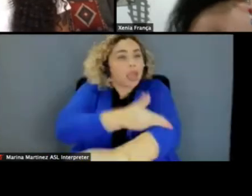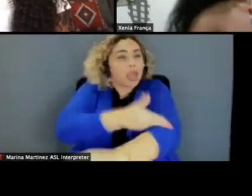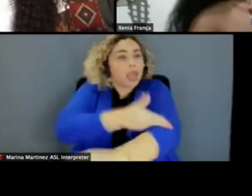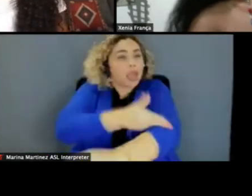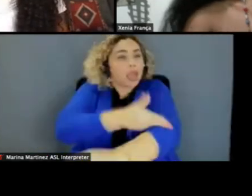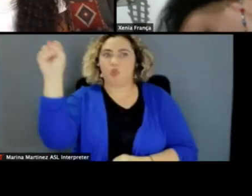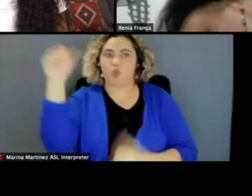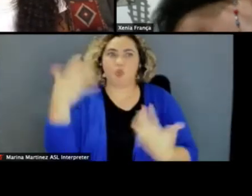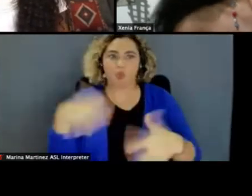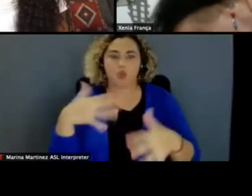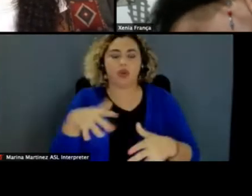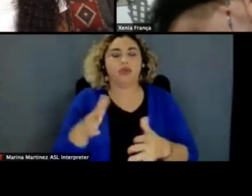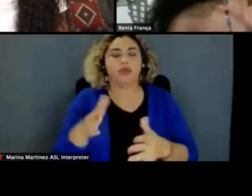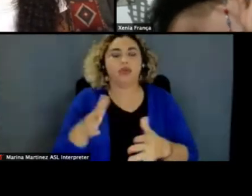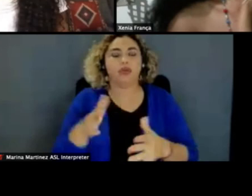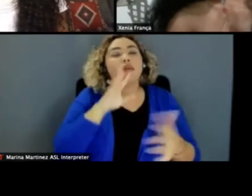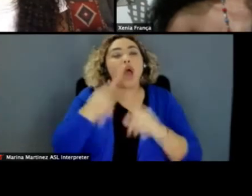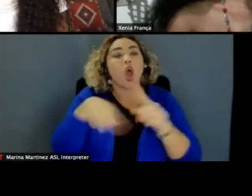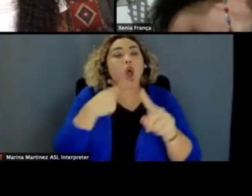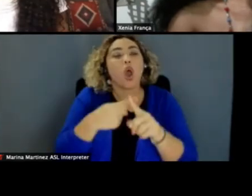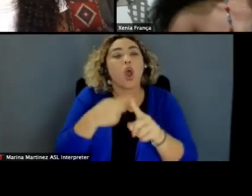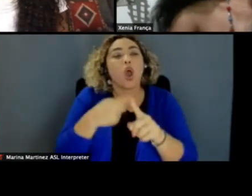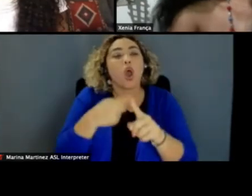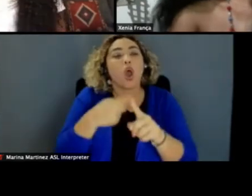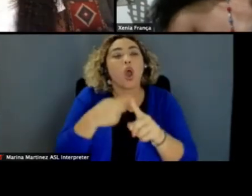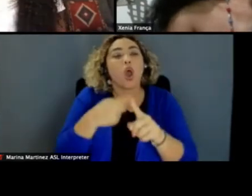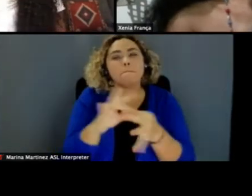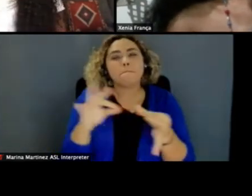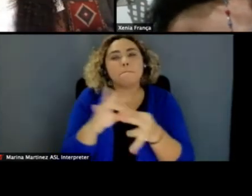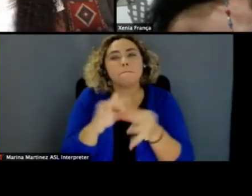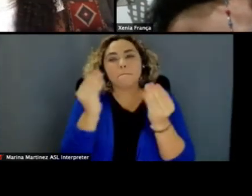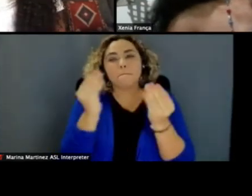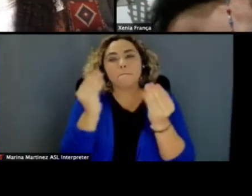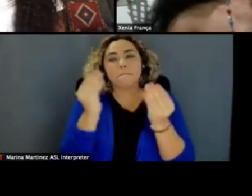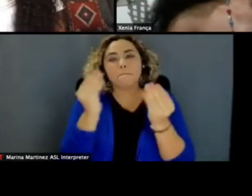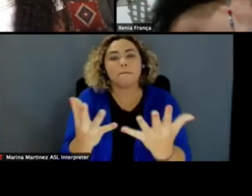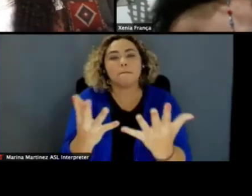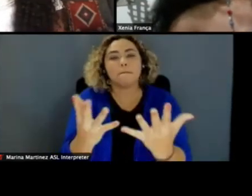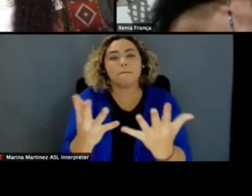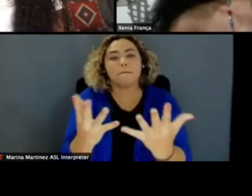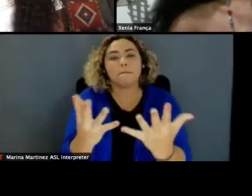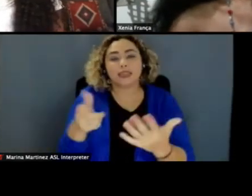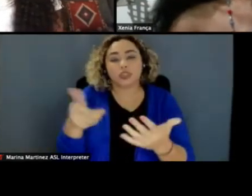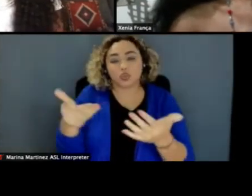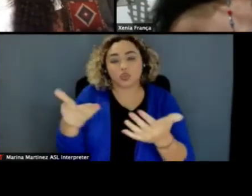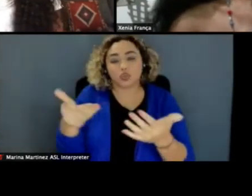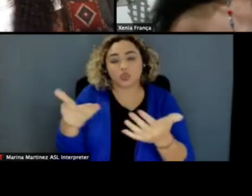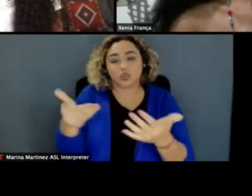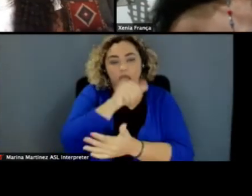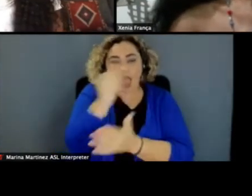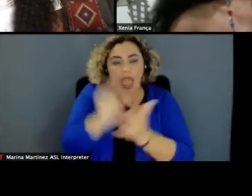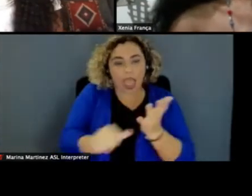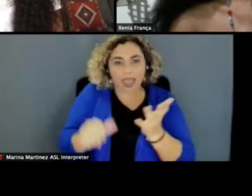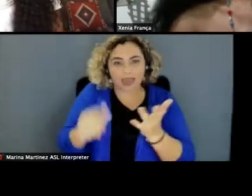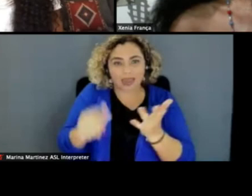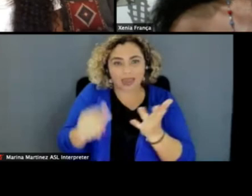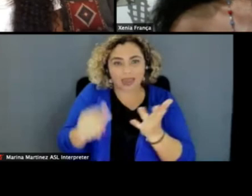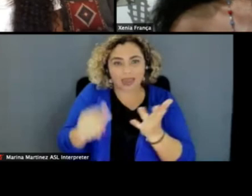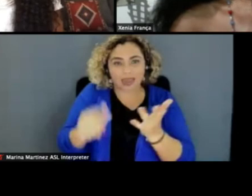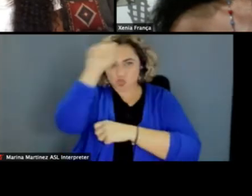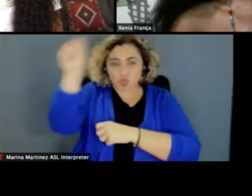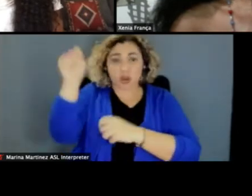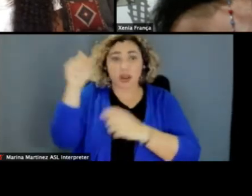In terms of messaging, these aren't new messages with the protests that are coming out. They're all very